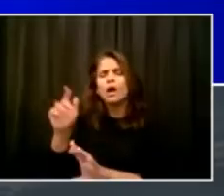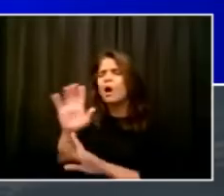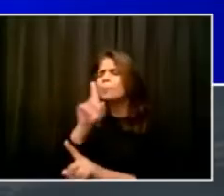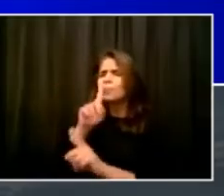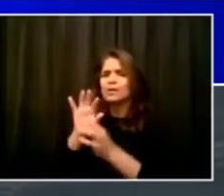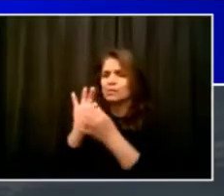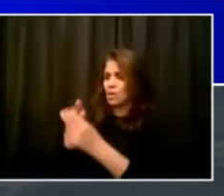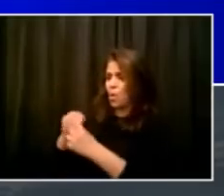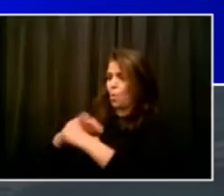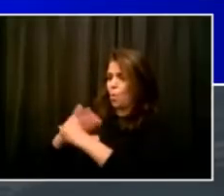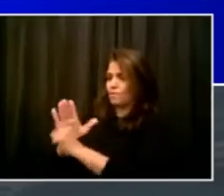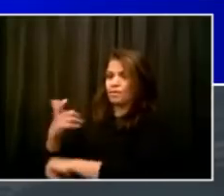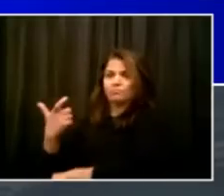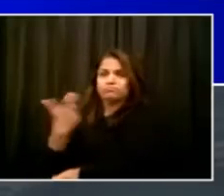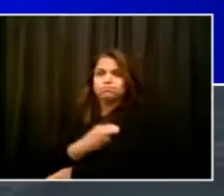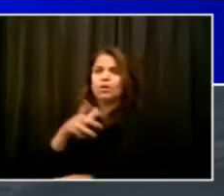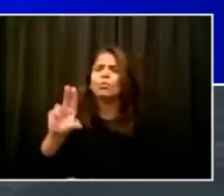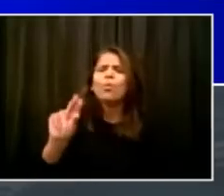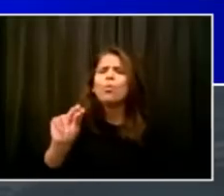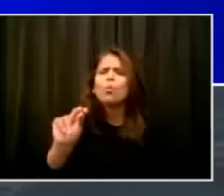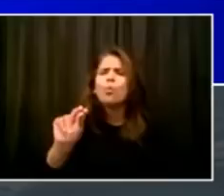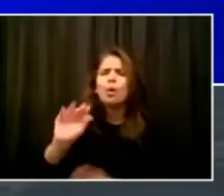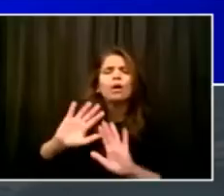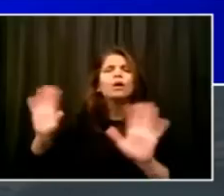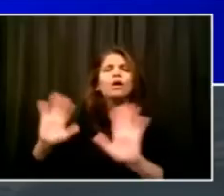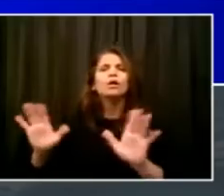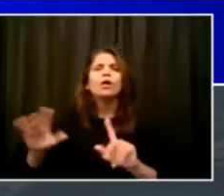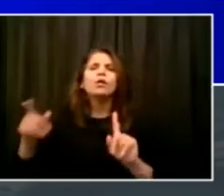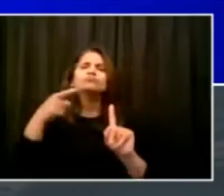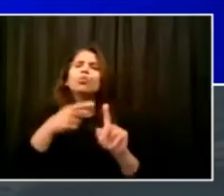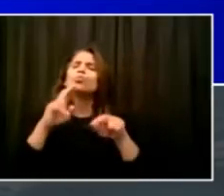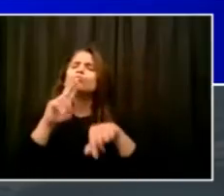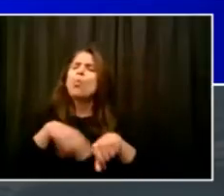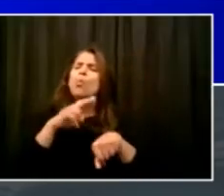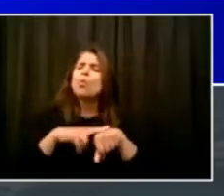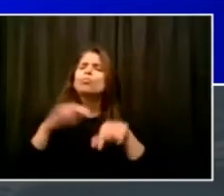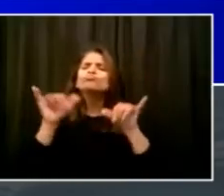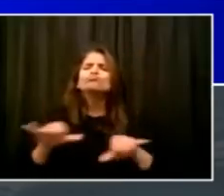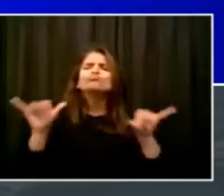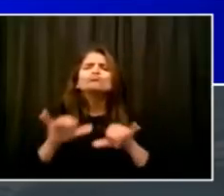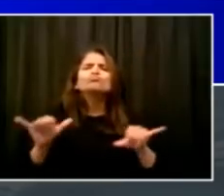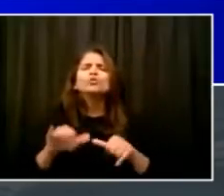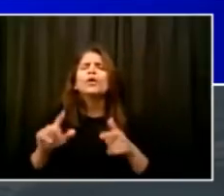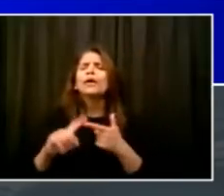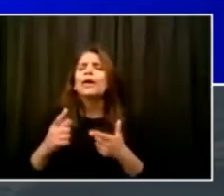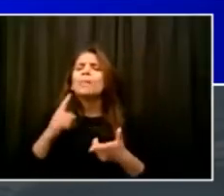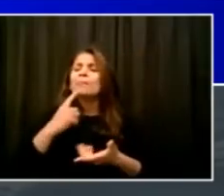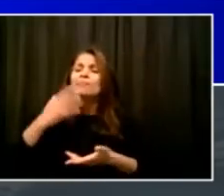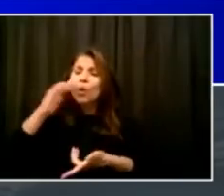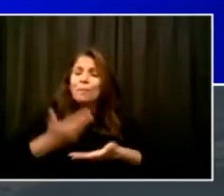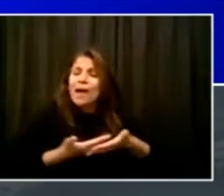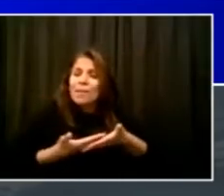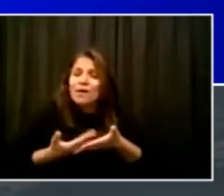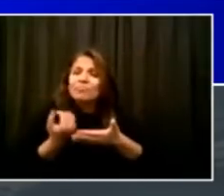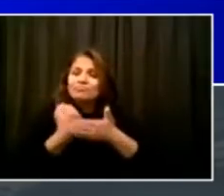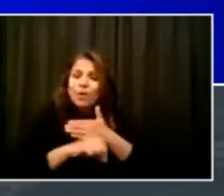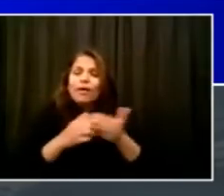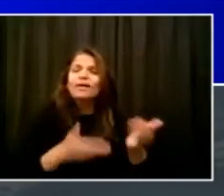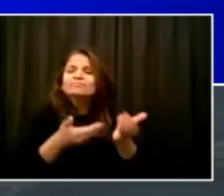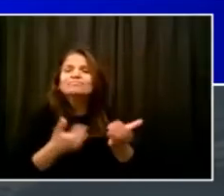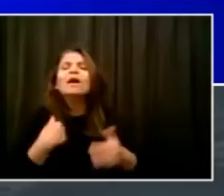The vaccination rate in this city, this is striking, the vaccination rate in this city has been falling during this